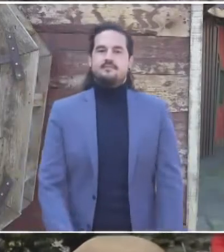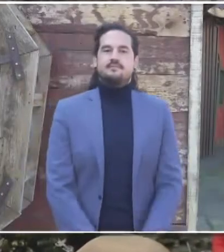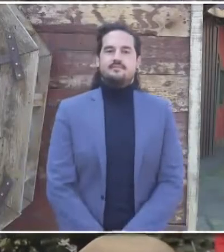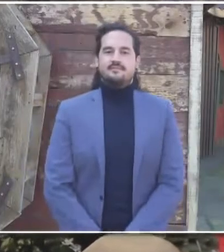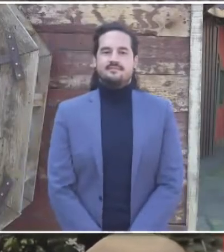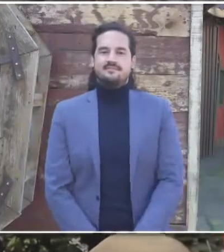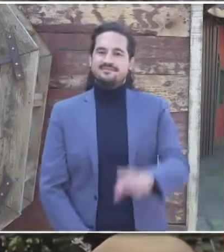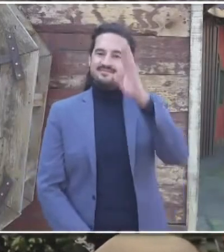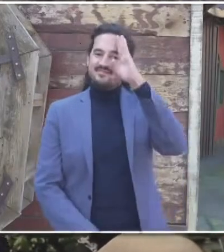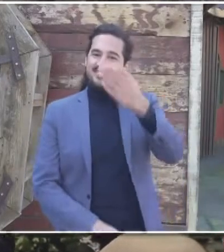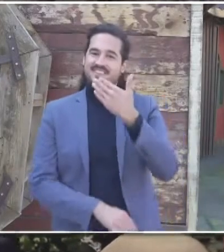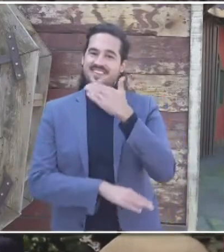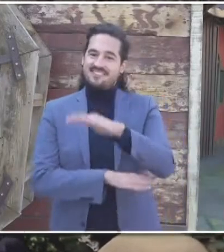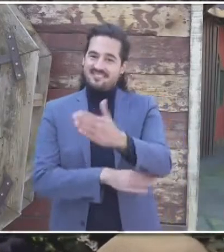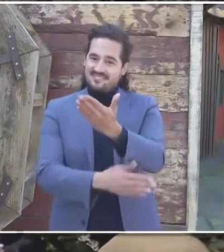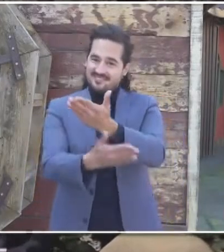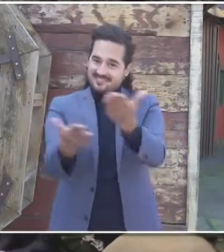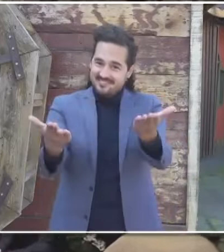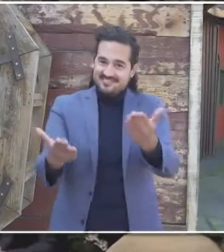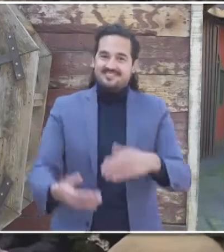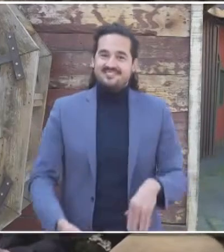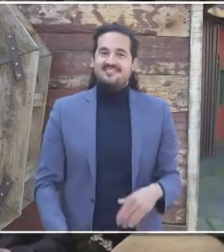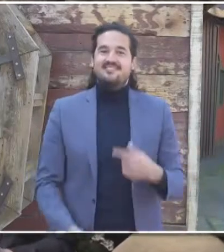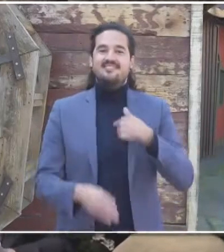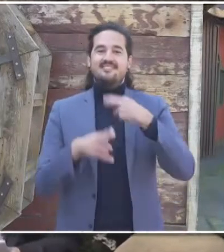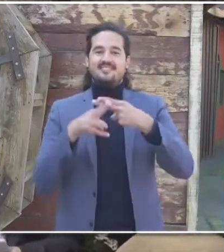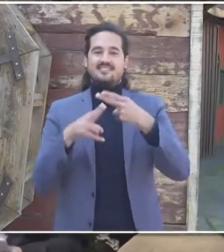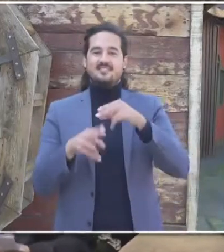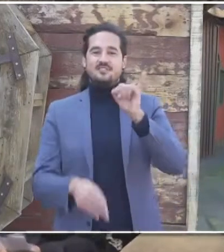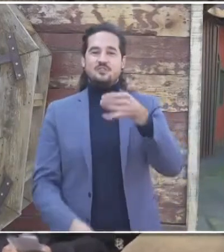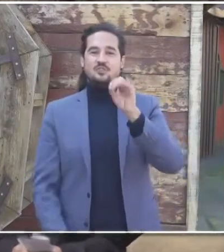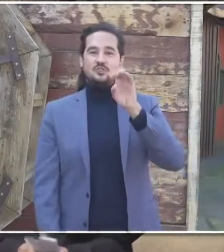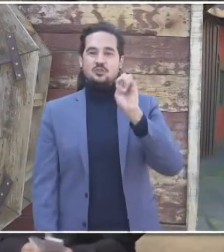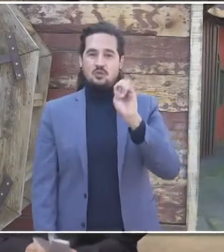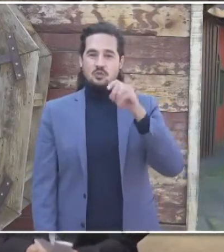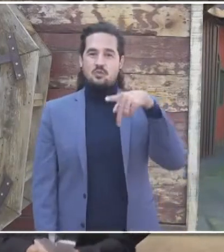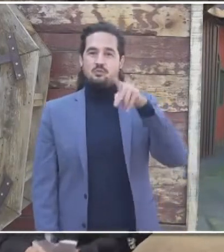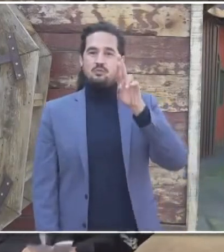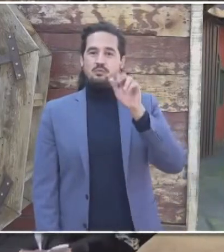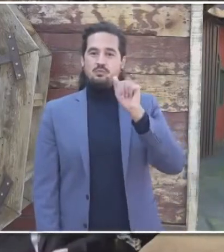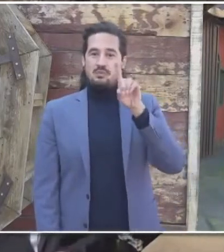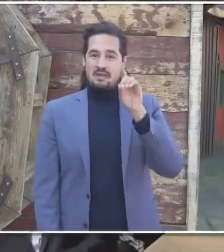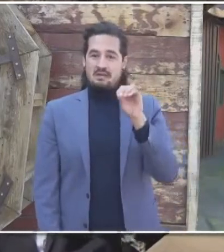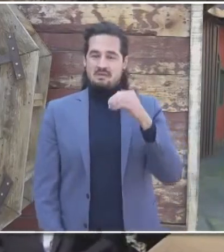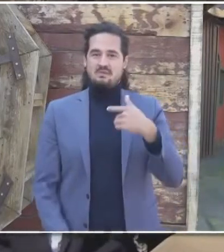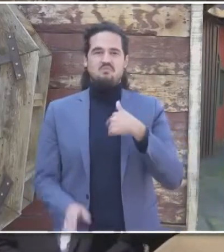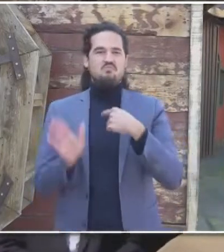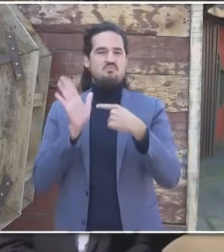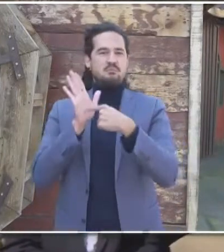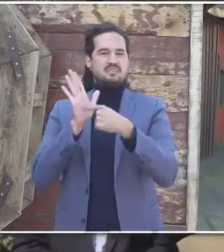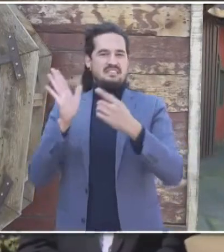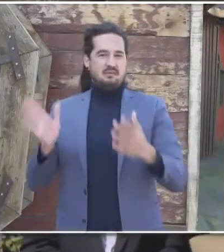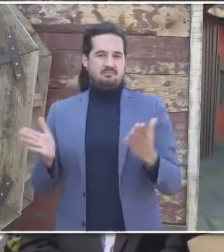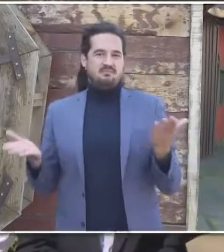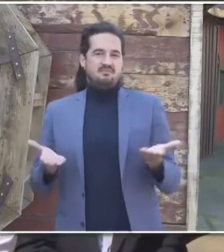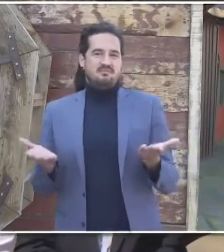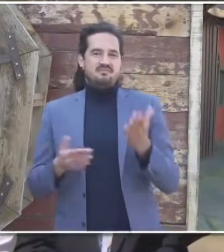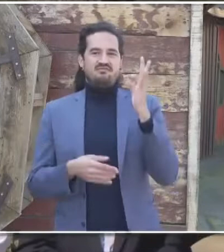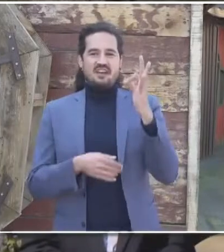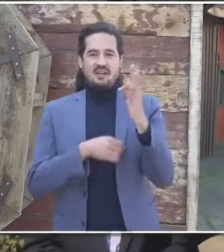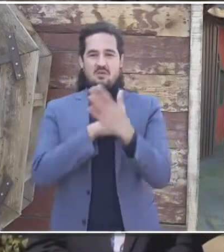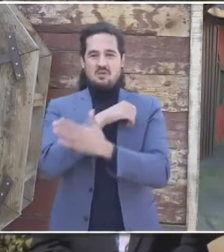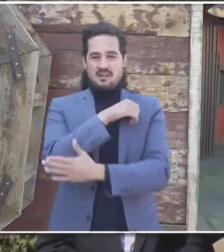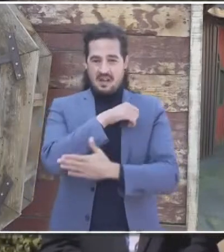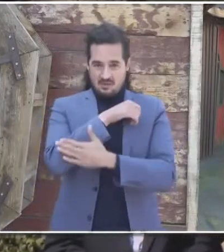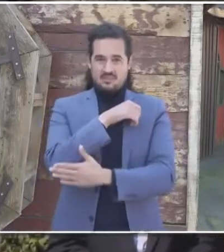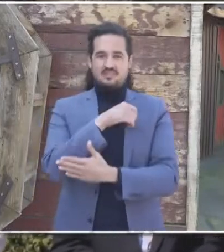Good afternoon, everyone. Joe Prado, representing Fresno County Department of Public Health. I'm also leading the vaccine response